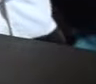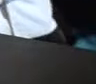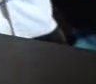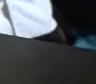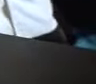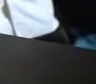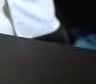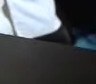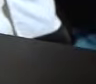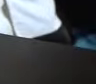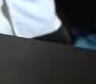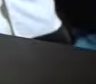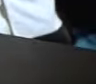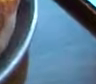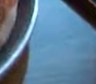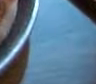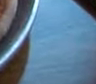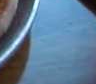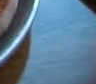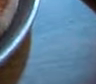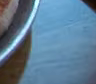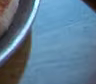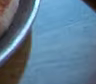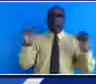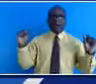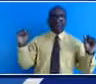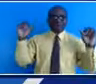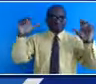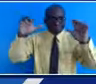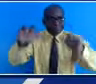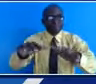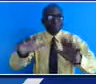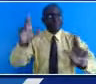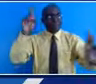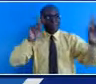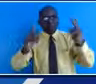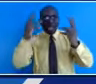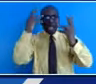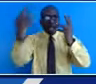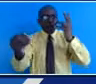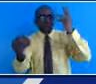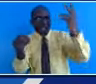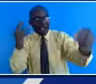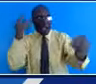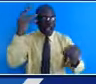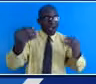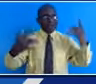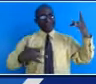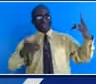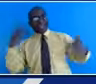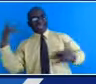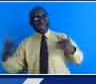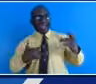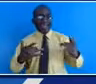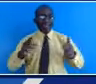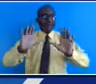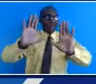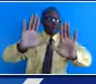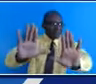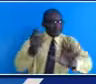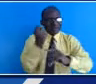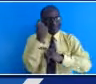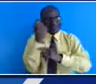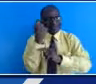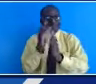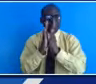active. Restaurants having outdoor dining. And we just need to make sure that we're diligent and smart. We need to wear a mask. If you go outside, wear a mask.